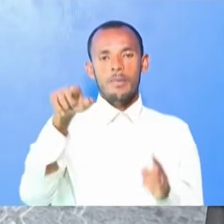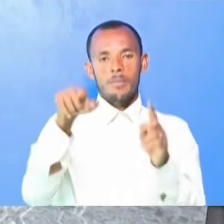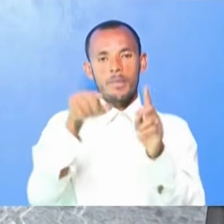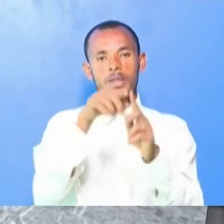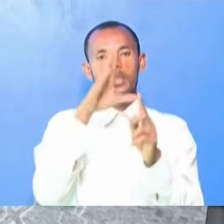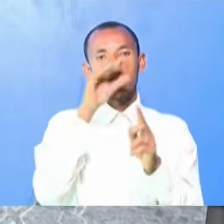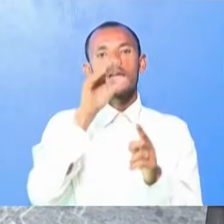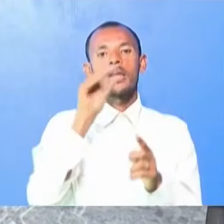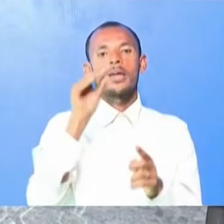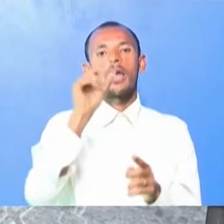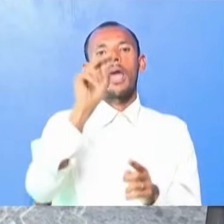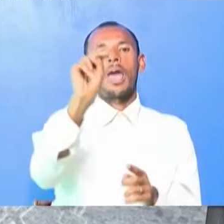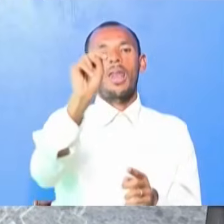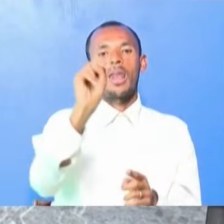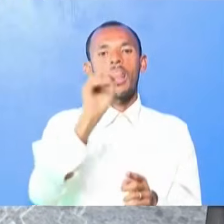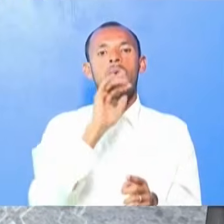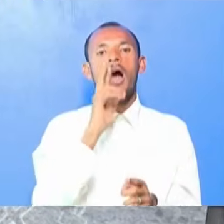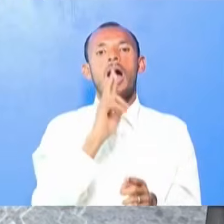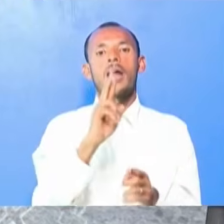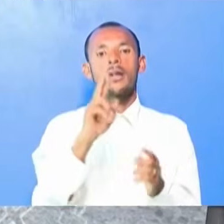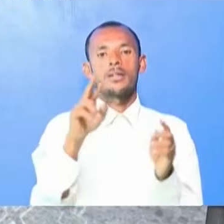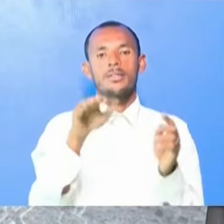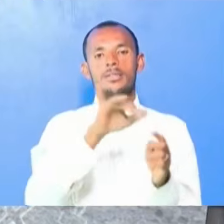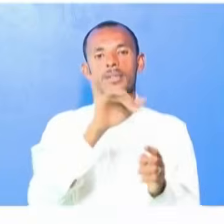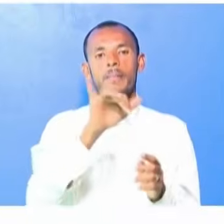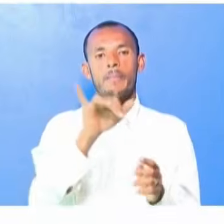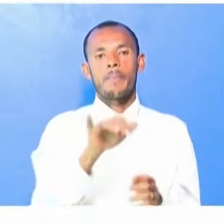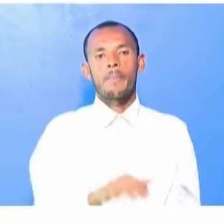same. Again,